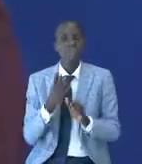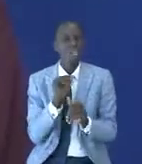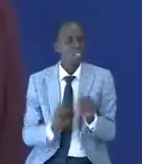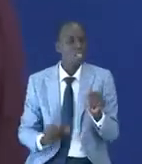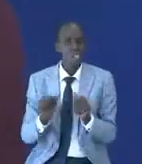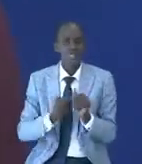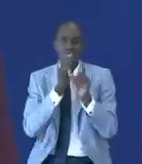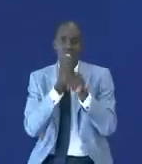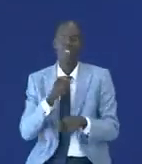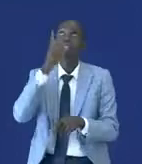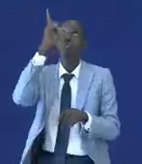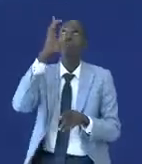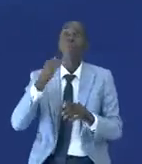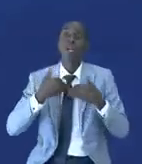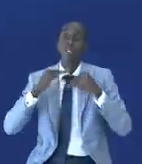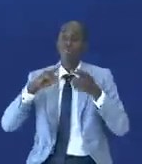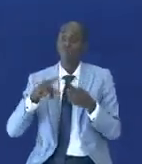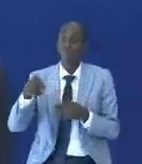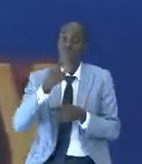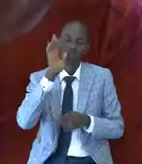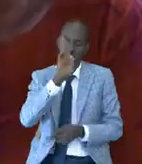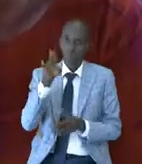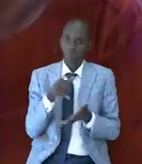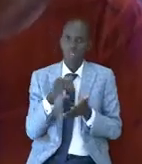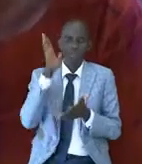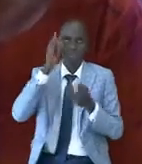you, you will use it, you will excel.